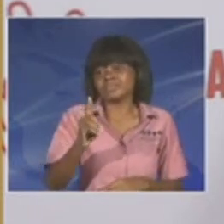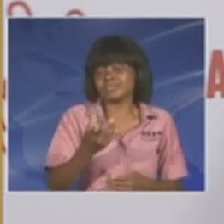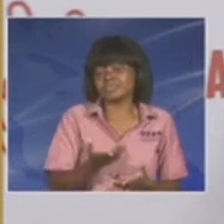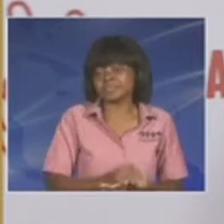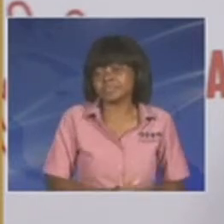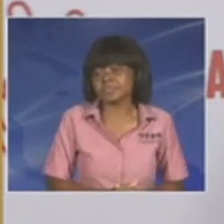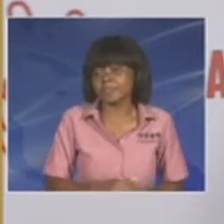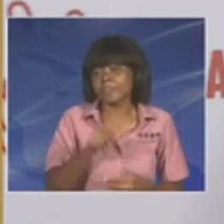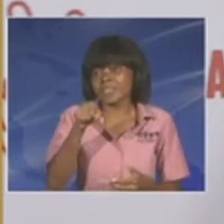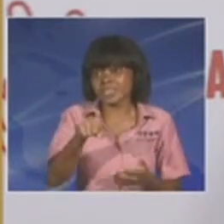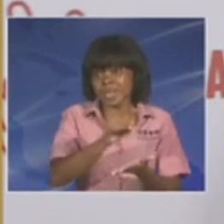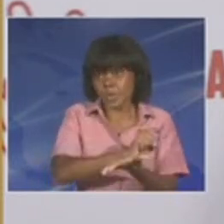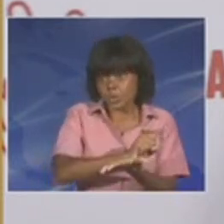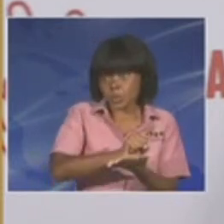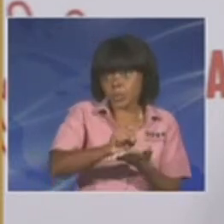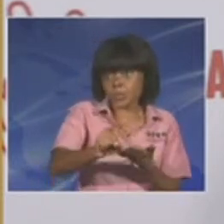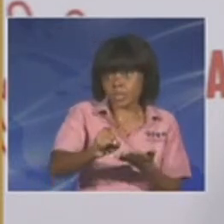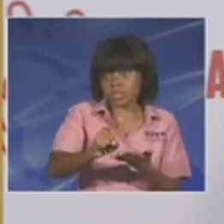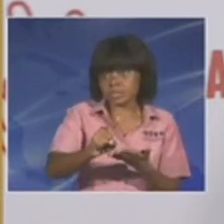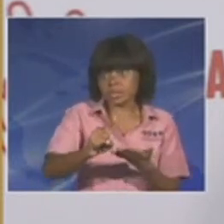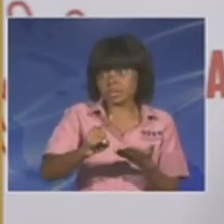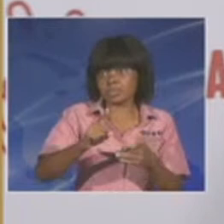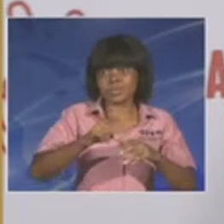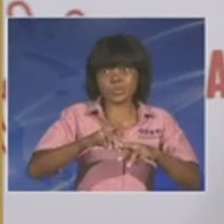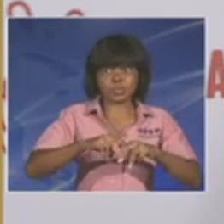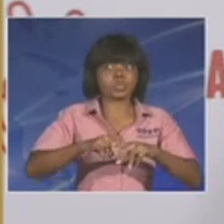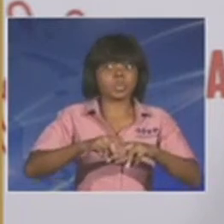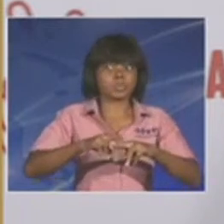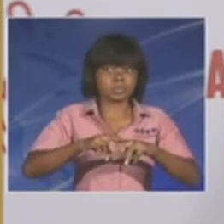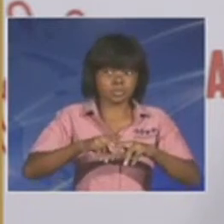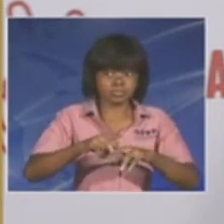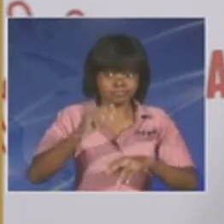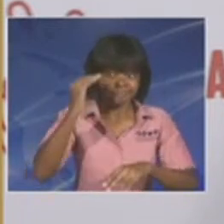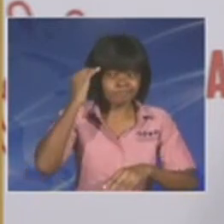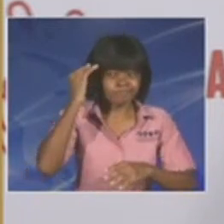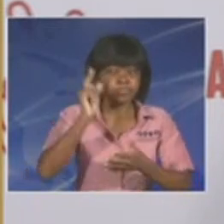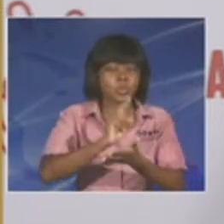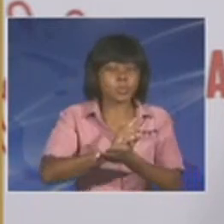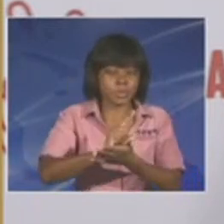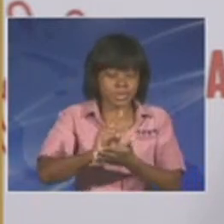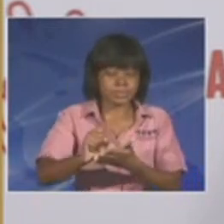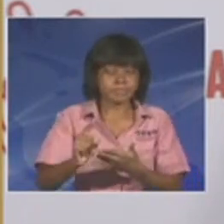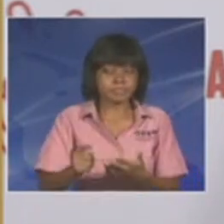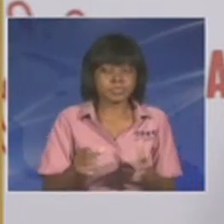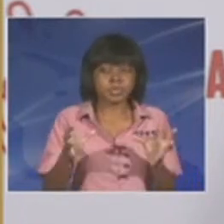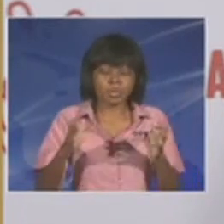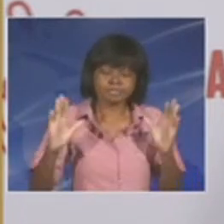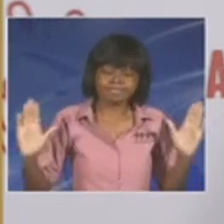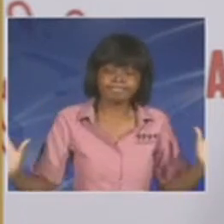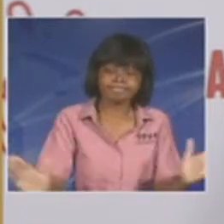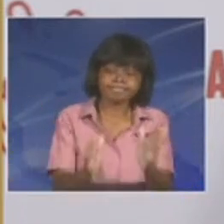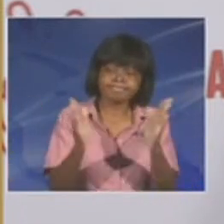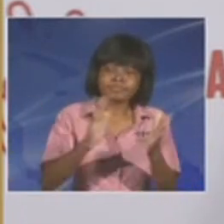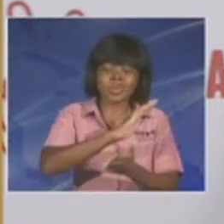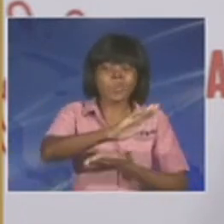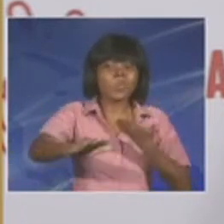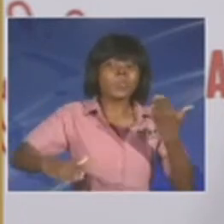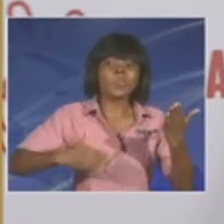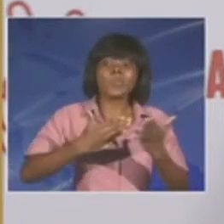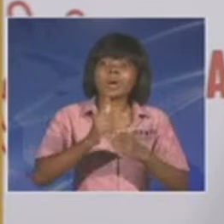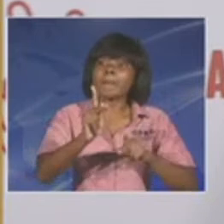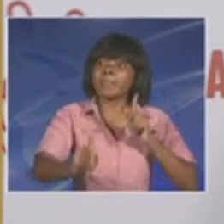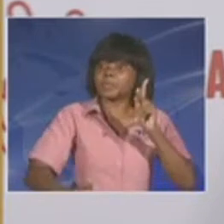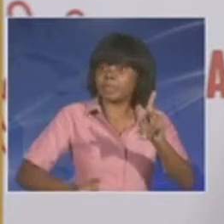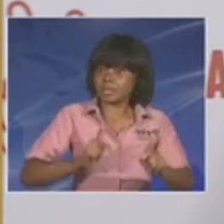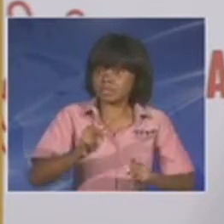This week, we recognize Salt Awareness Week, and we wanted to take this time to encourage everyone to apply